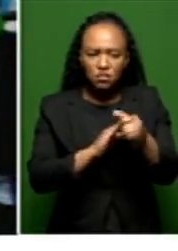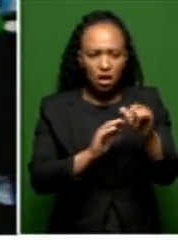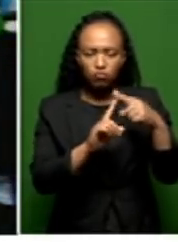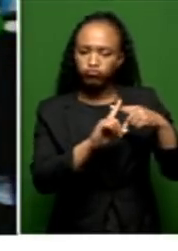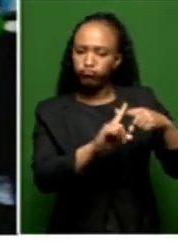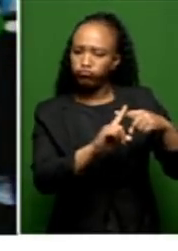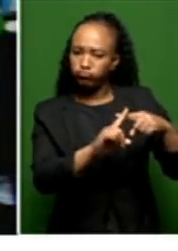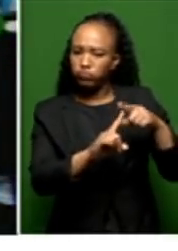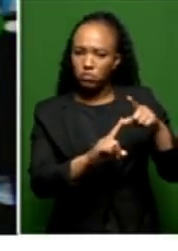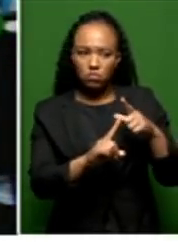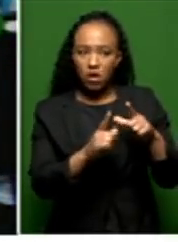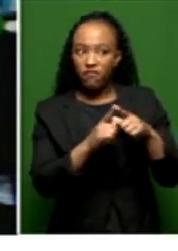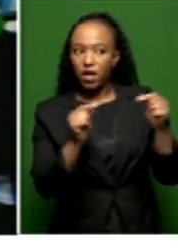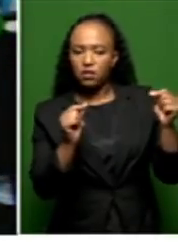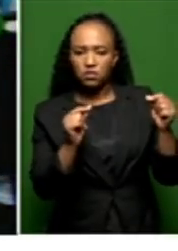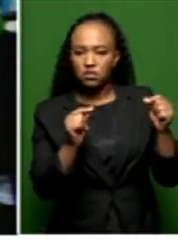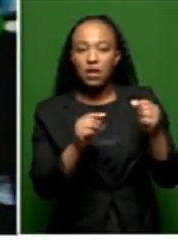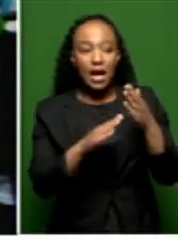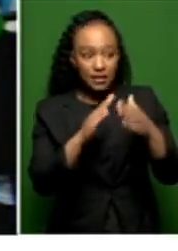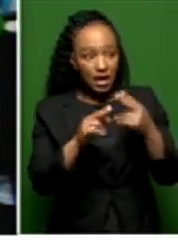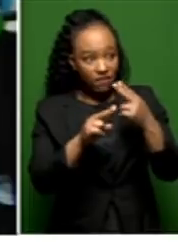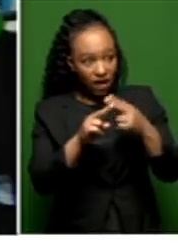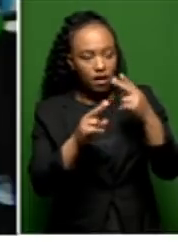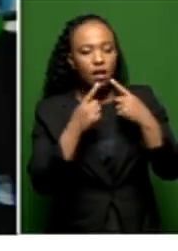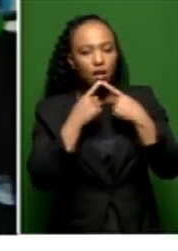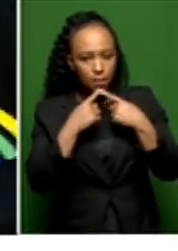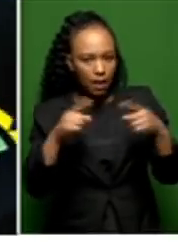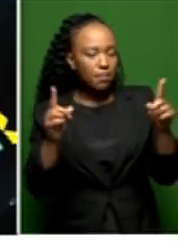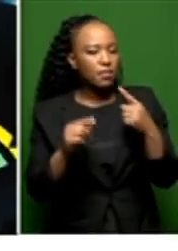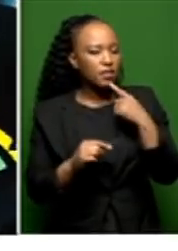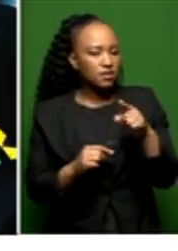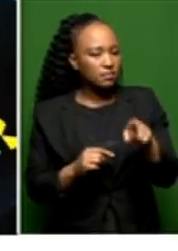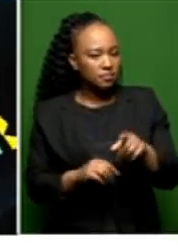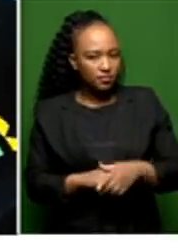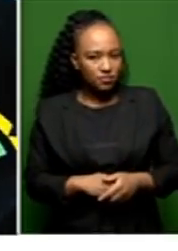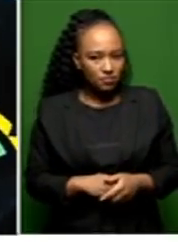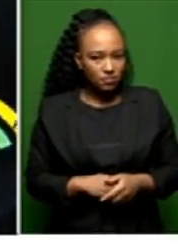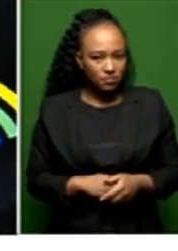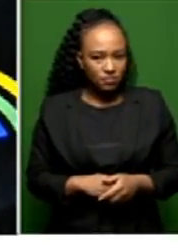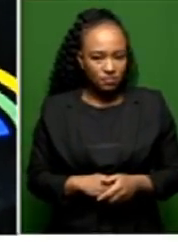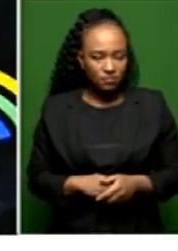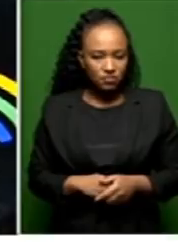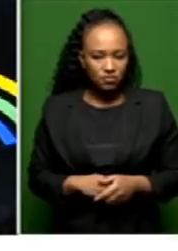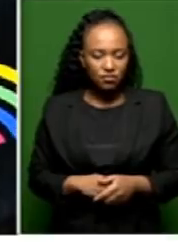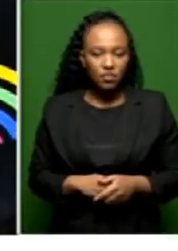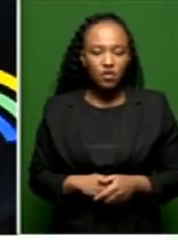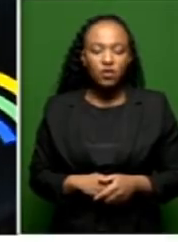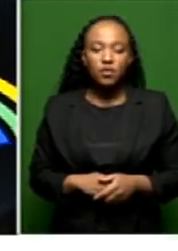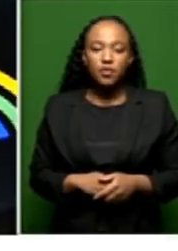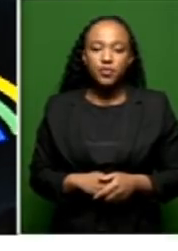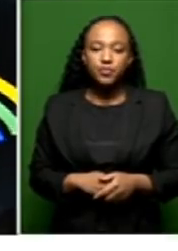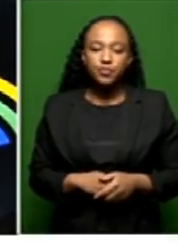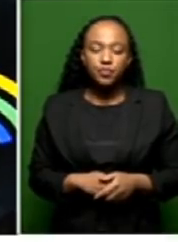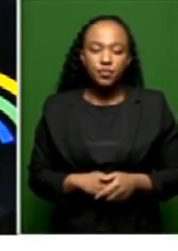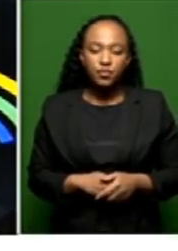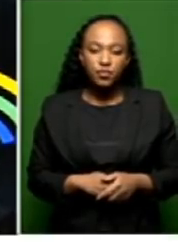optimistic. It's not over until the Fed lady says it's over, don't they say? It looks like you veered off the road